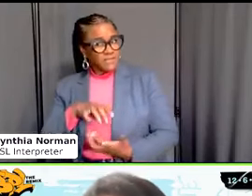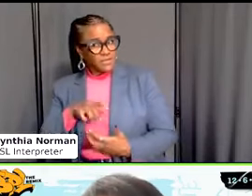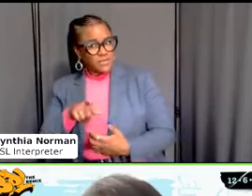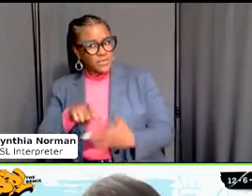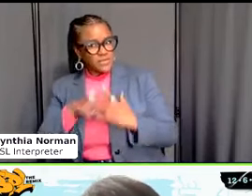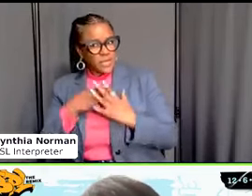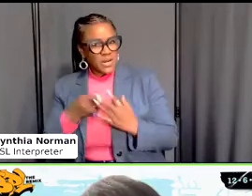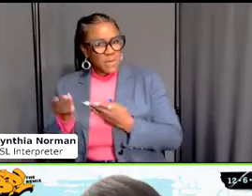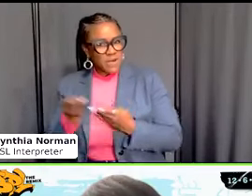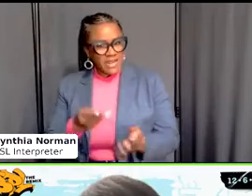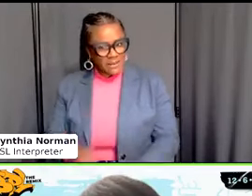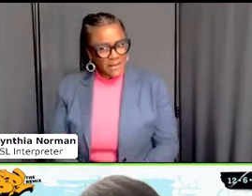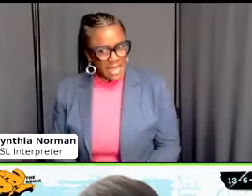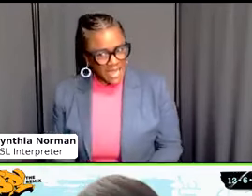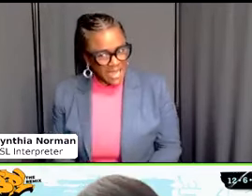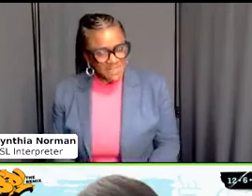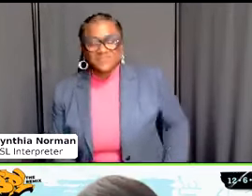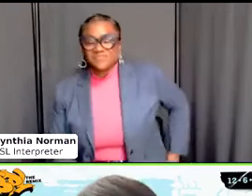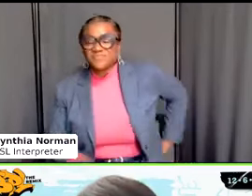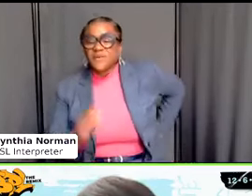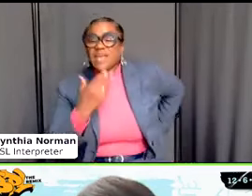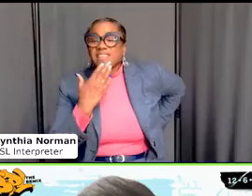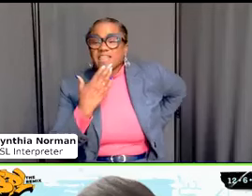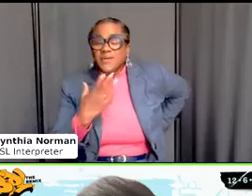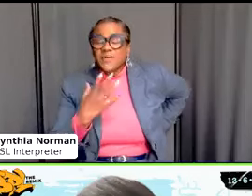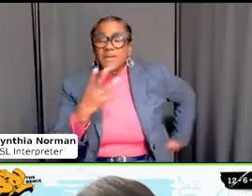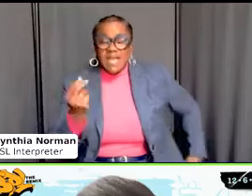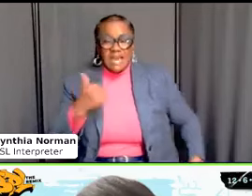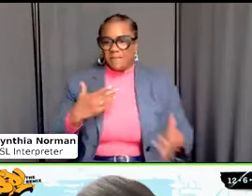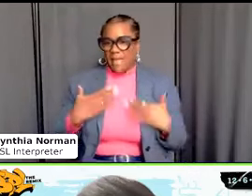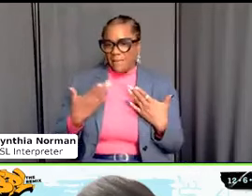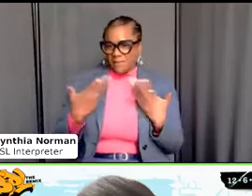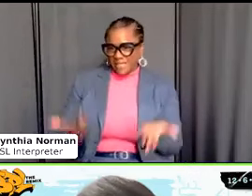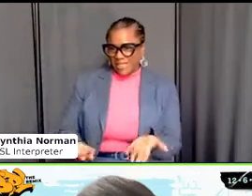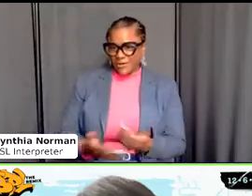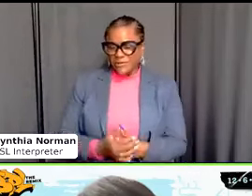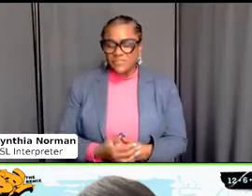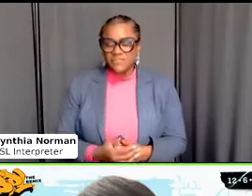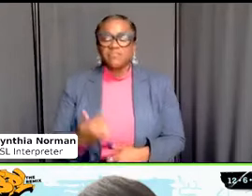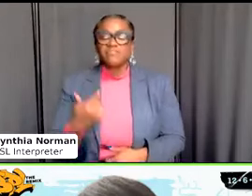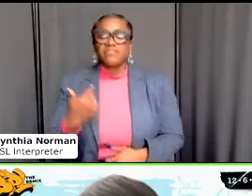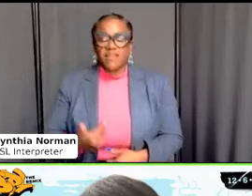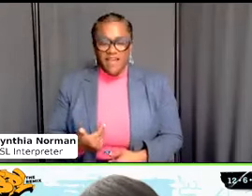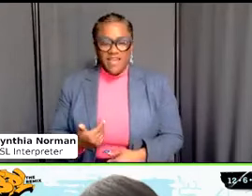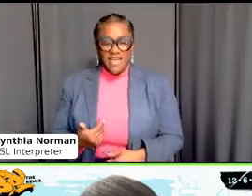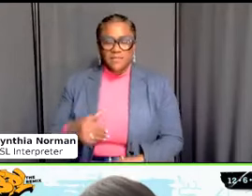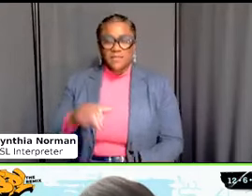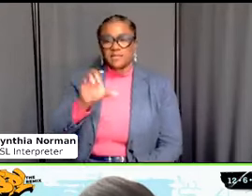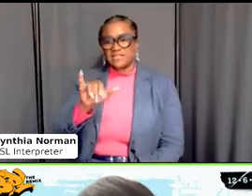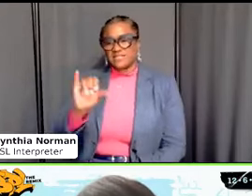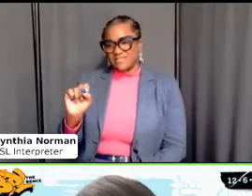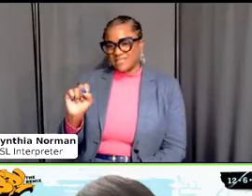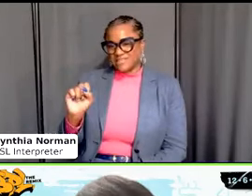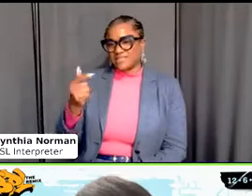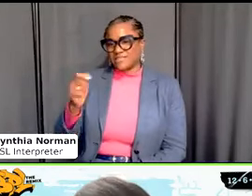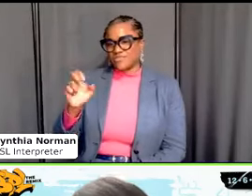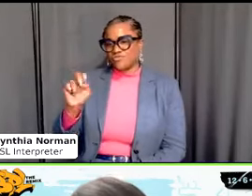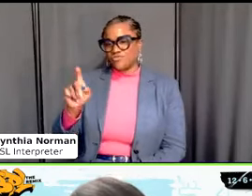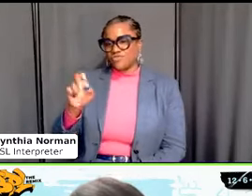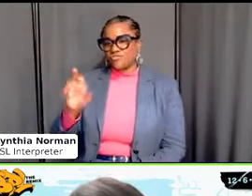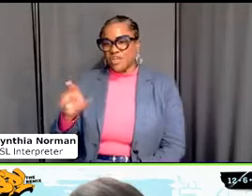moderating. But thank you, and I'm happy to be here. I am a cisgender